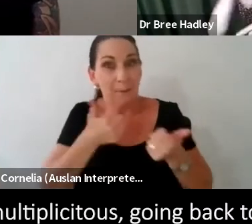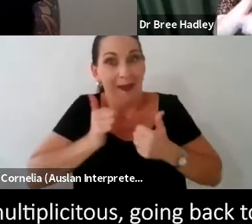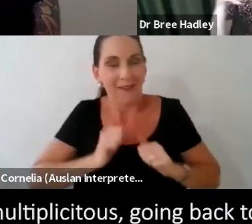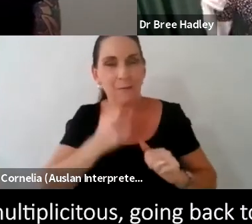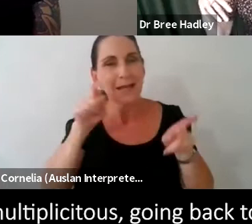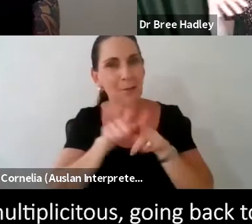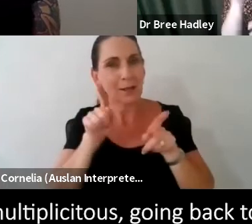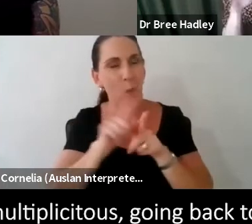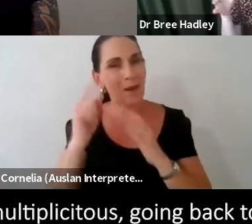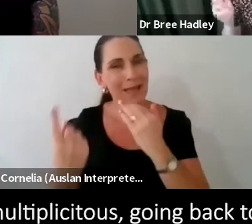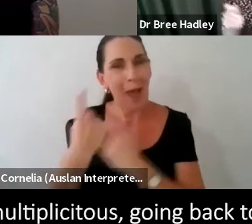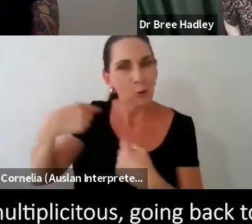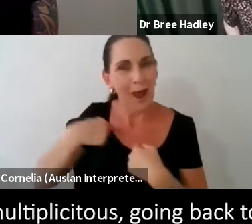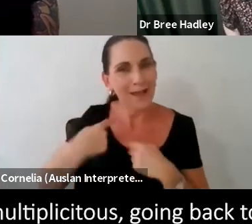is